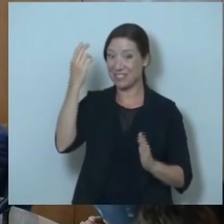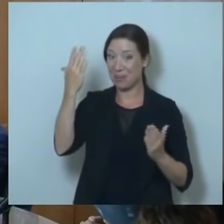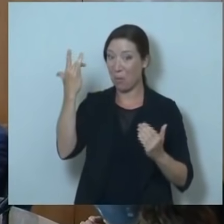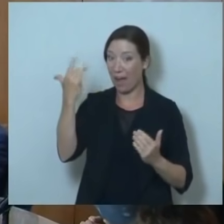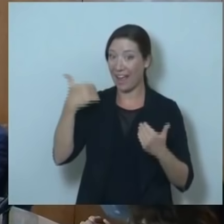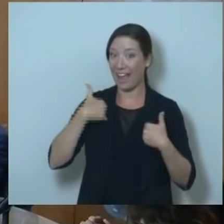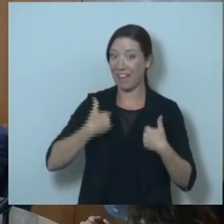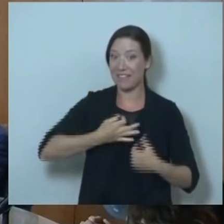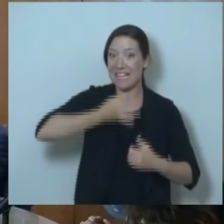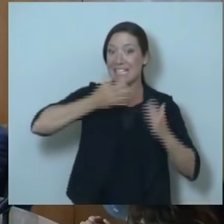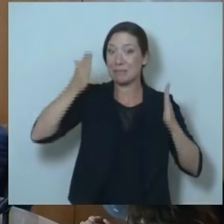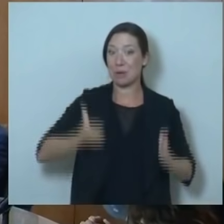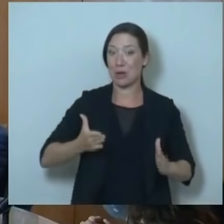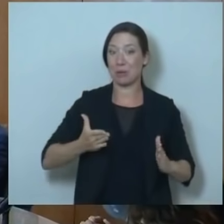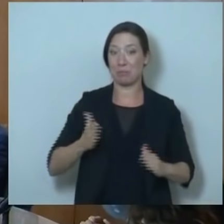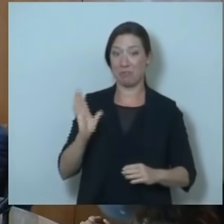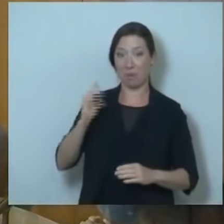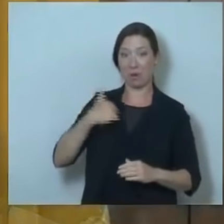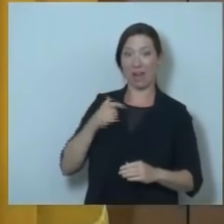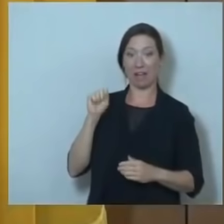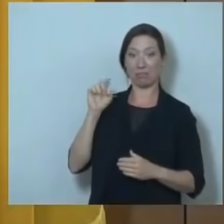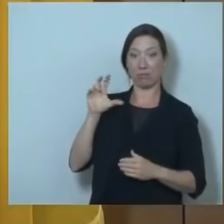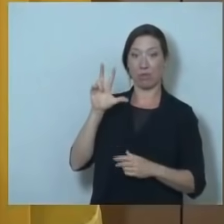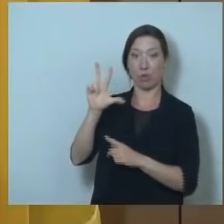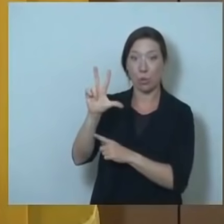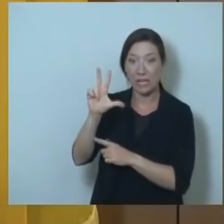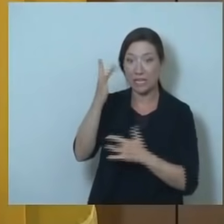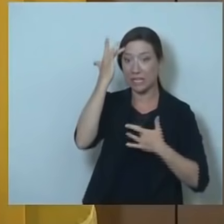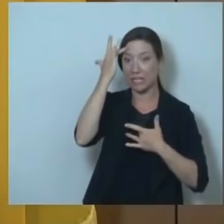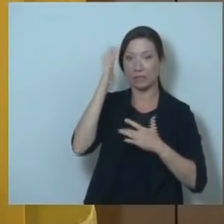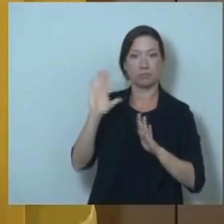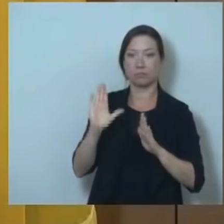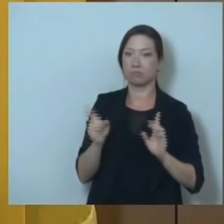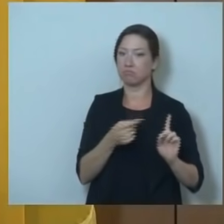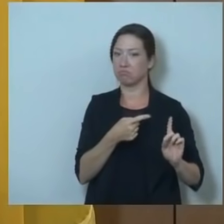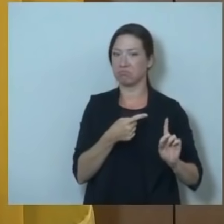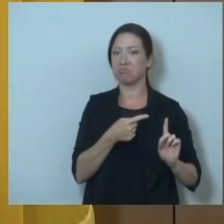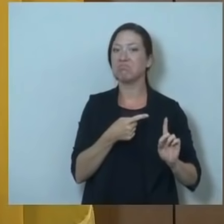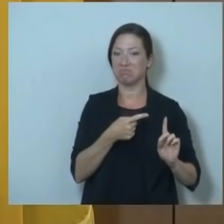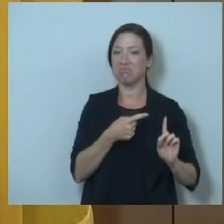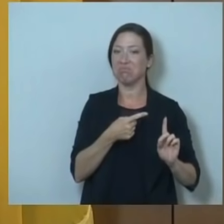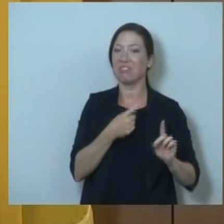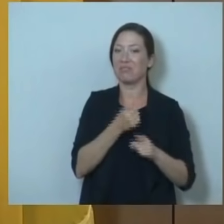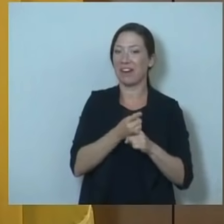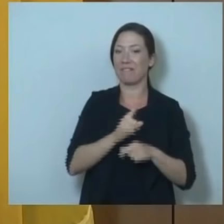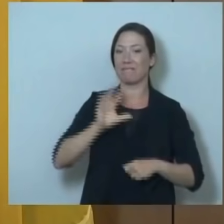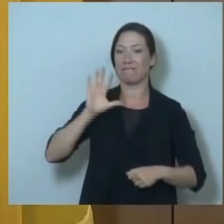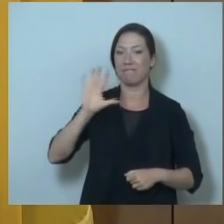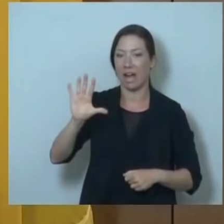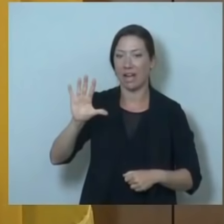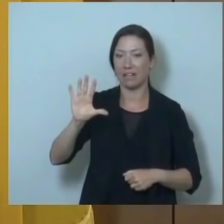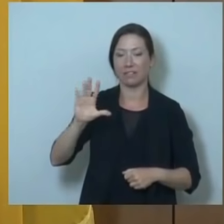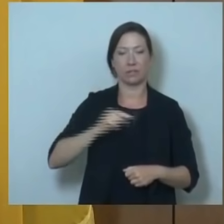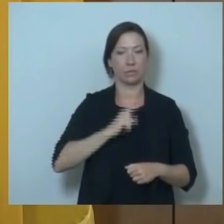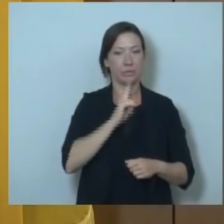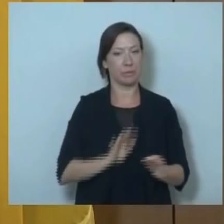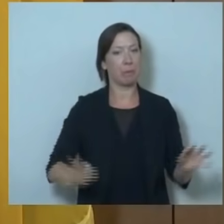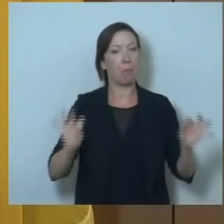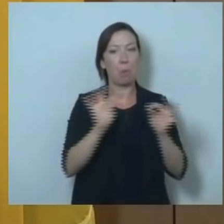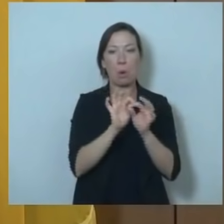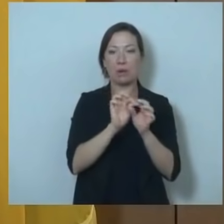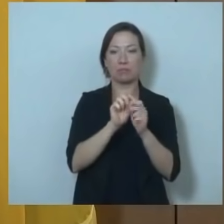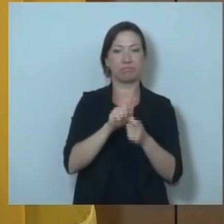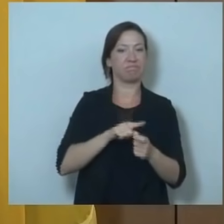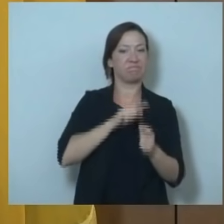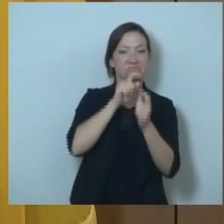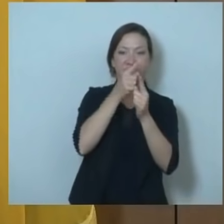actual number is 5. So thank you for making sure that we're accurate. That's really important to this whole team, for